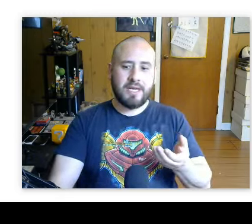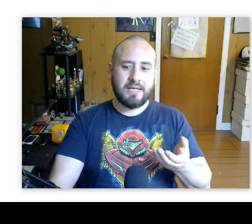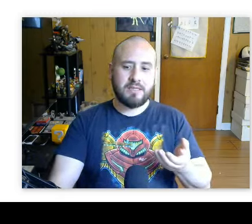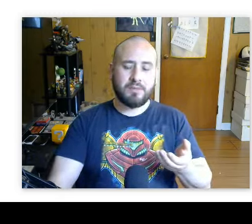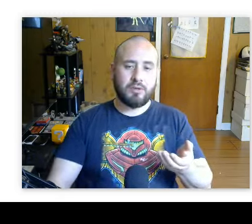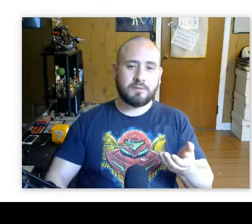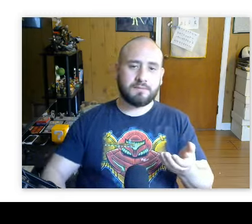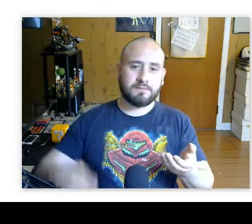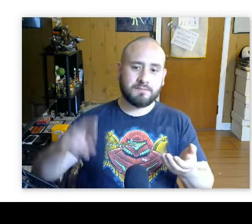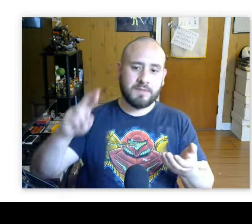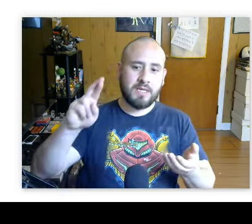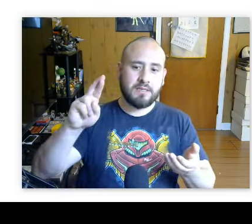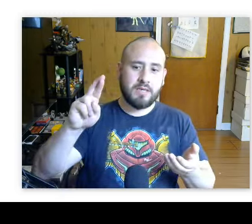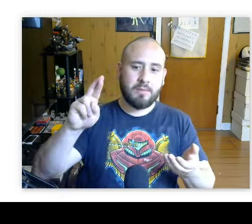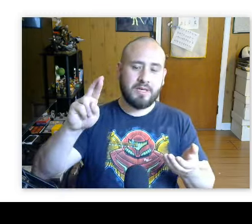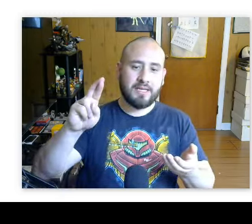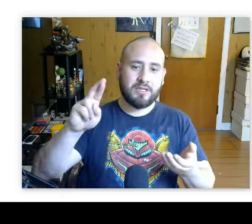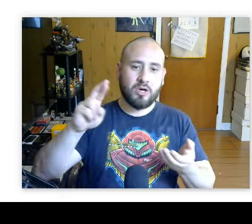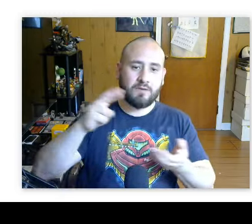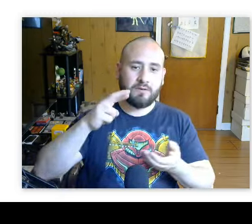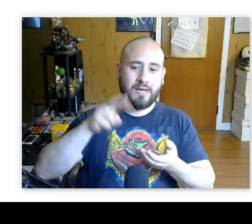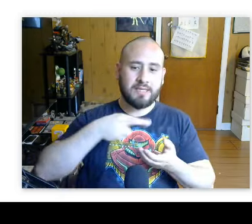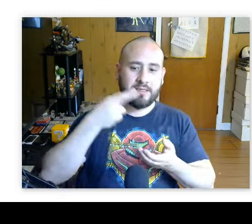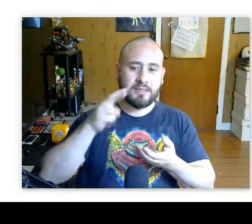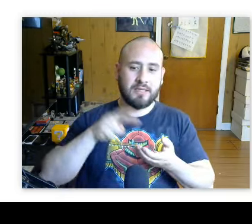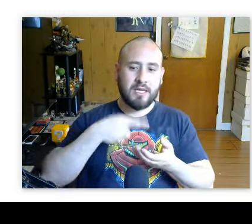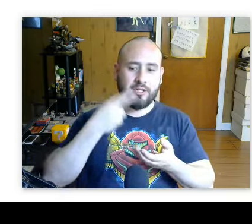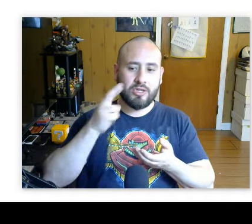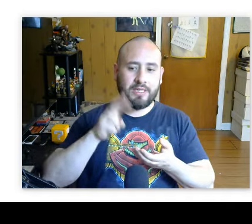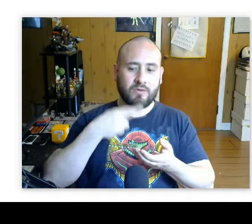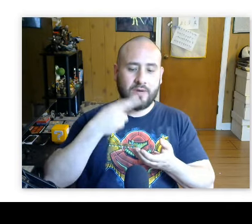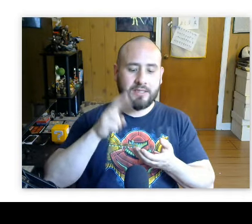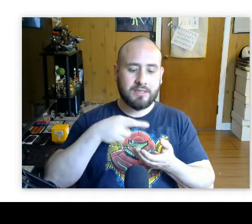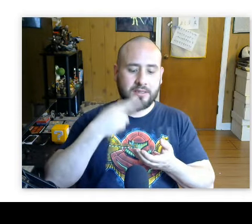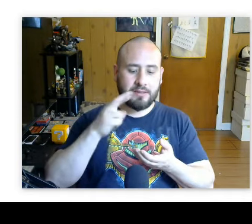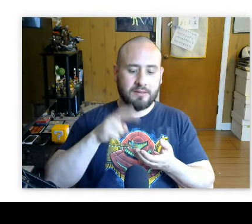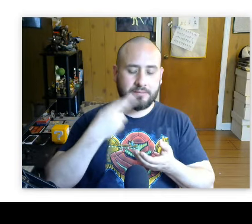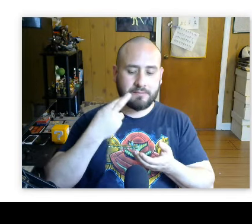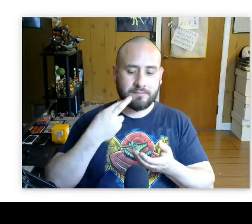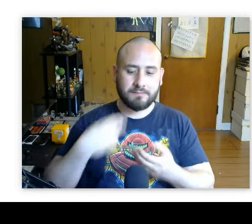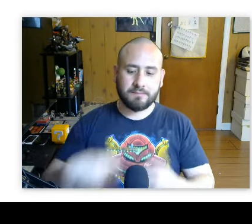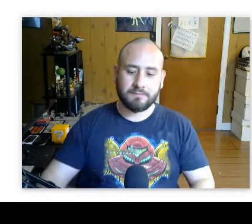Non-dominant hand is a bowl. Dominant hand is an R for rice, and you're eating the rice.